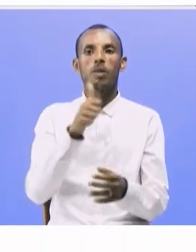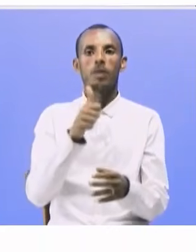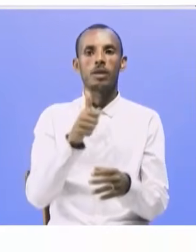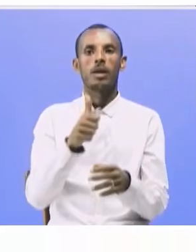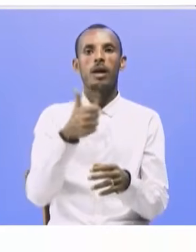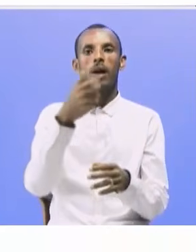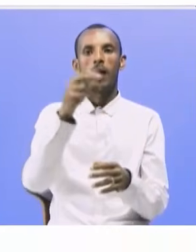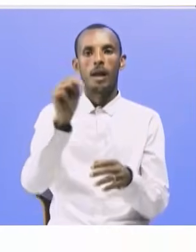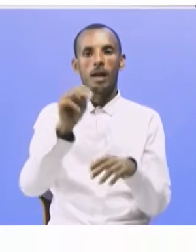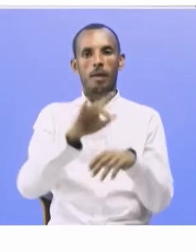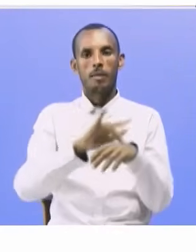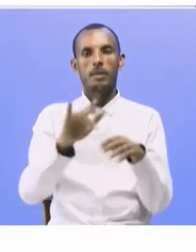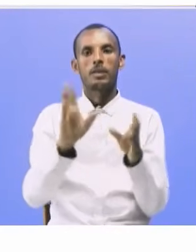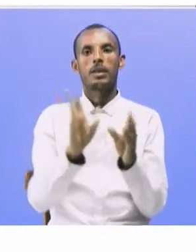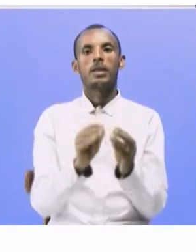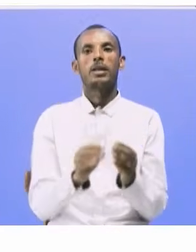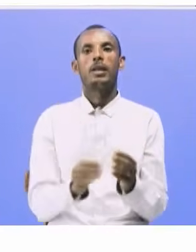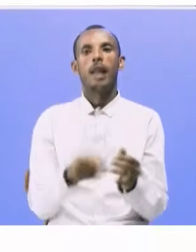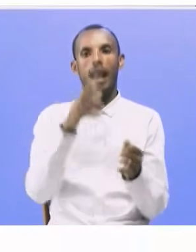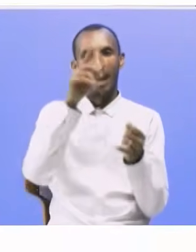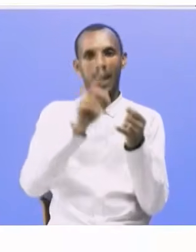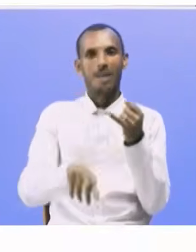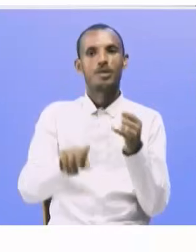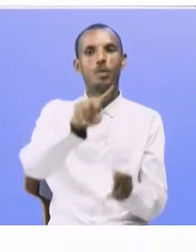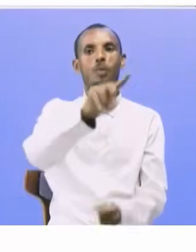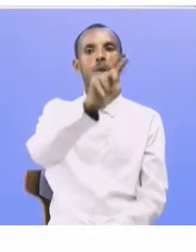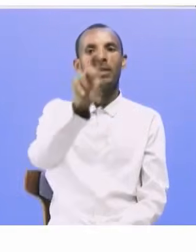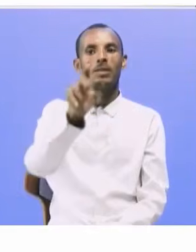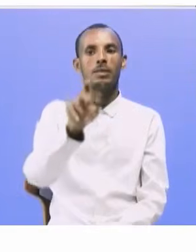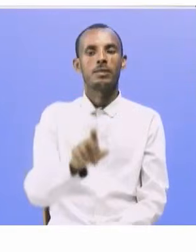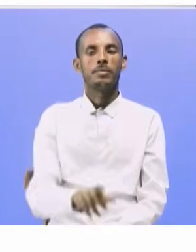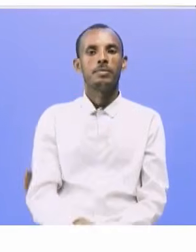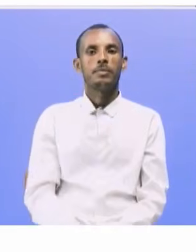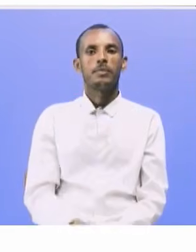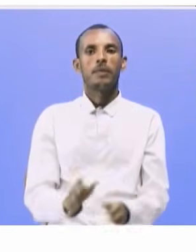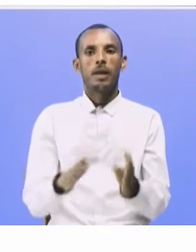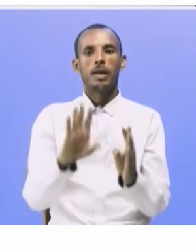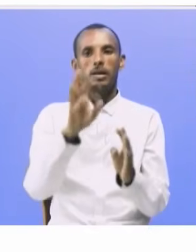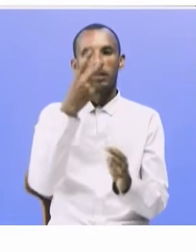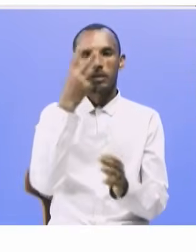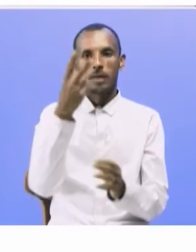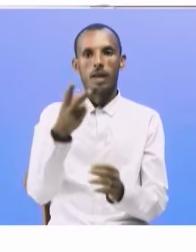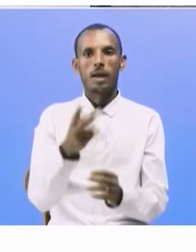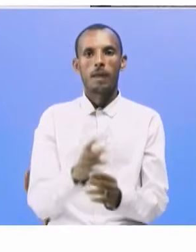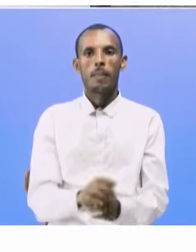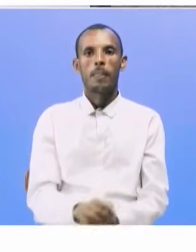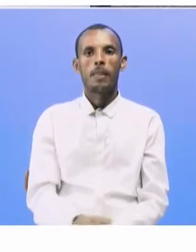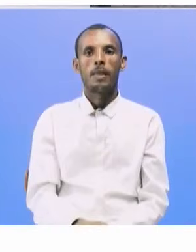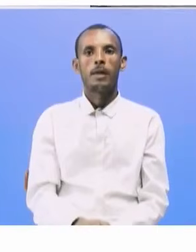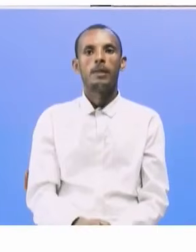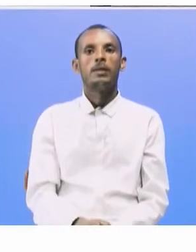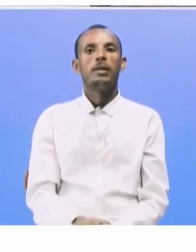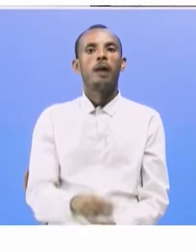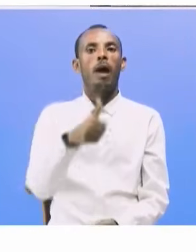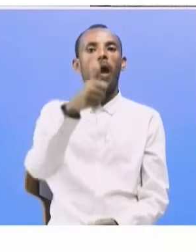Okay? One last question. Let's take this set. This set